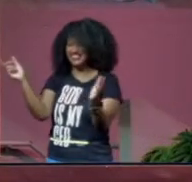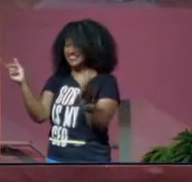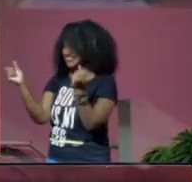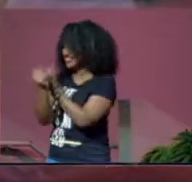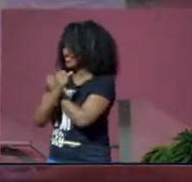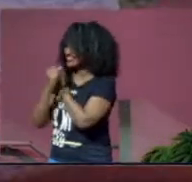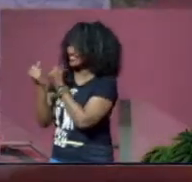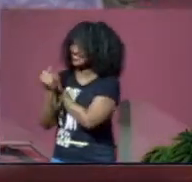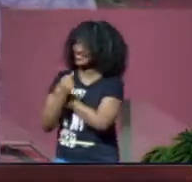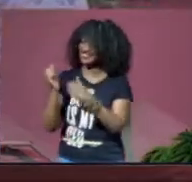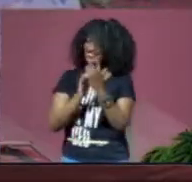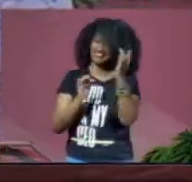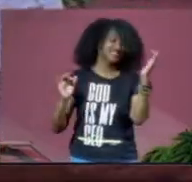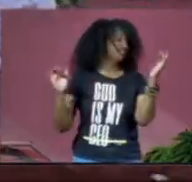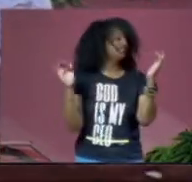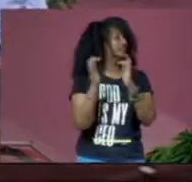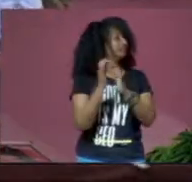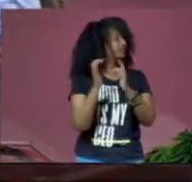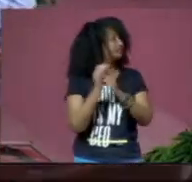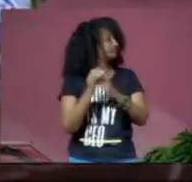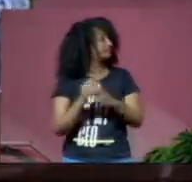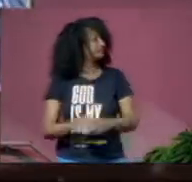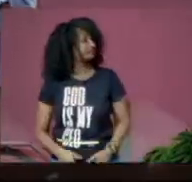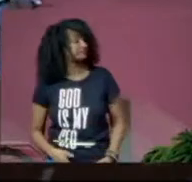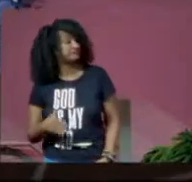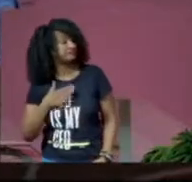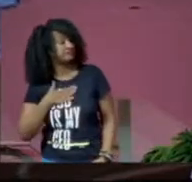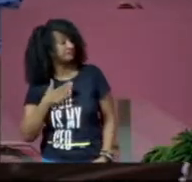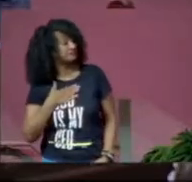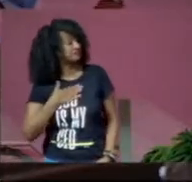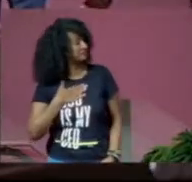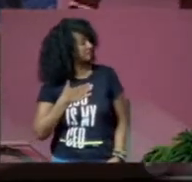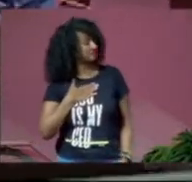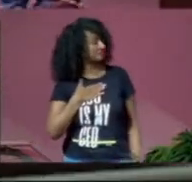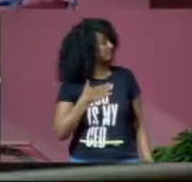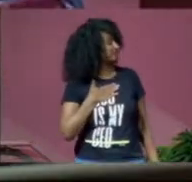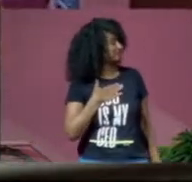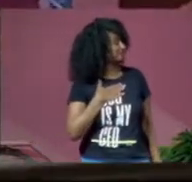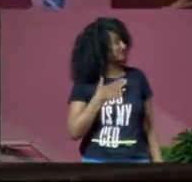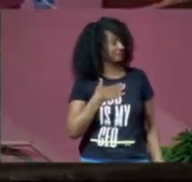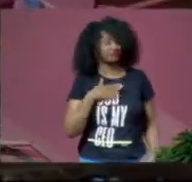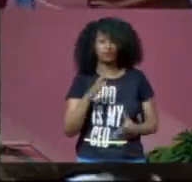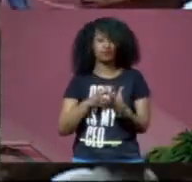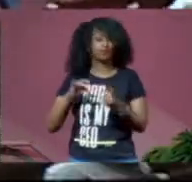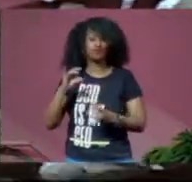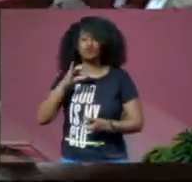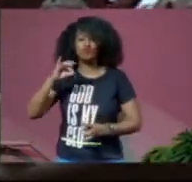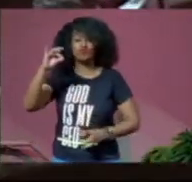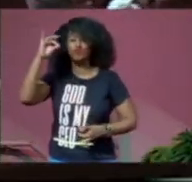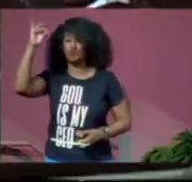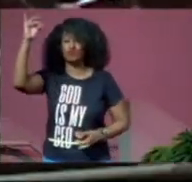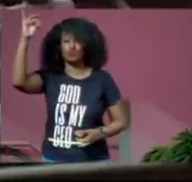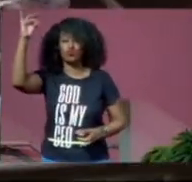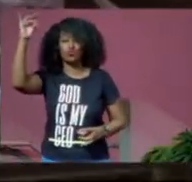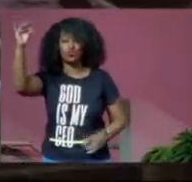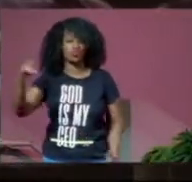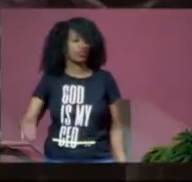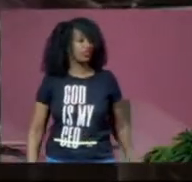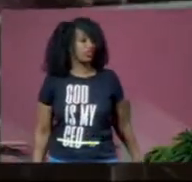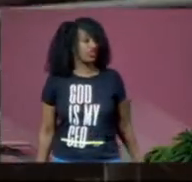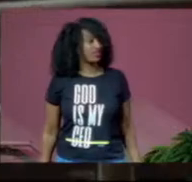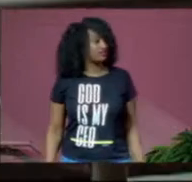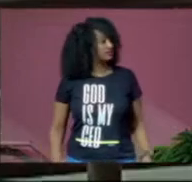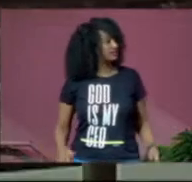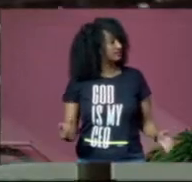loves Jesus. My my soul.